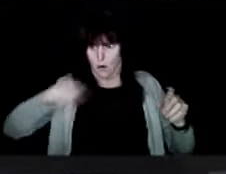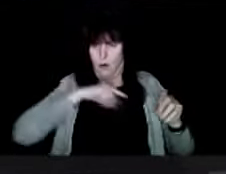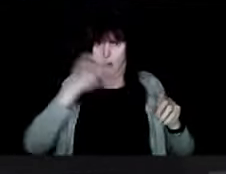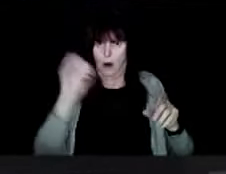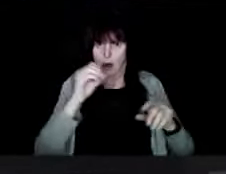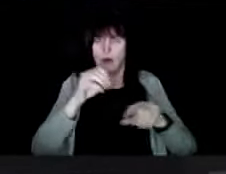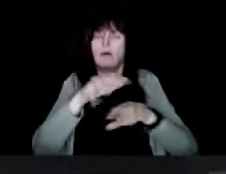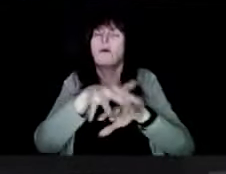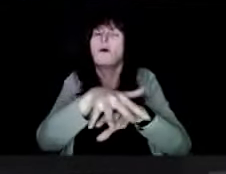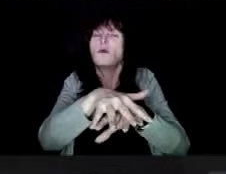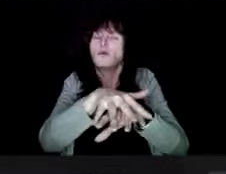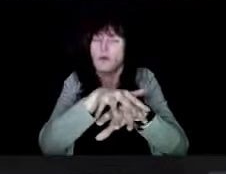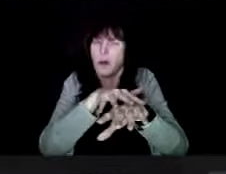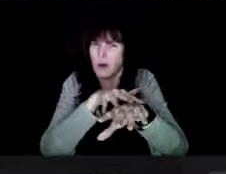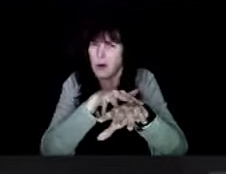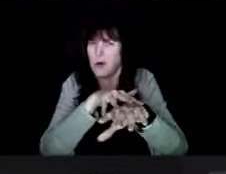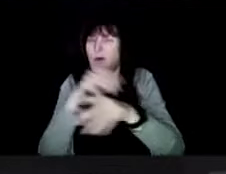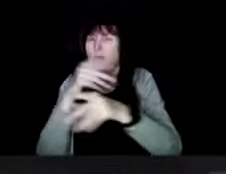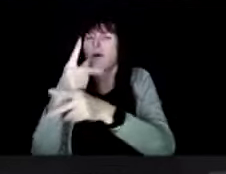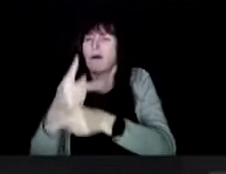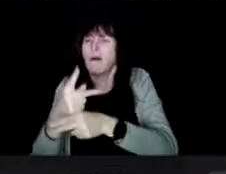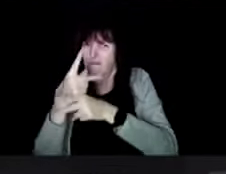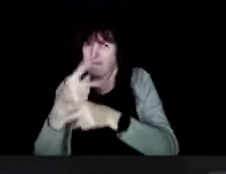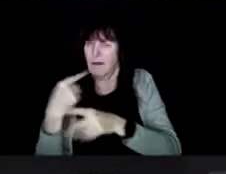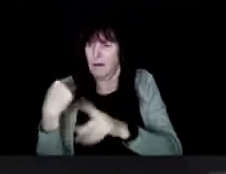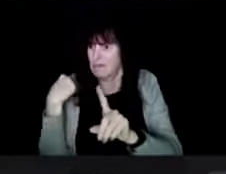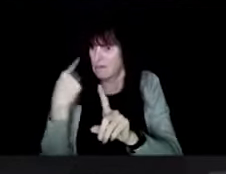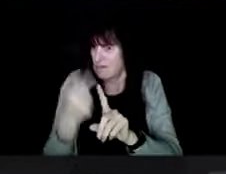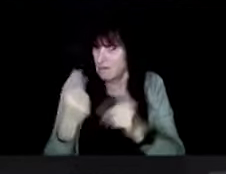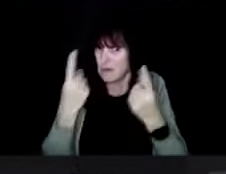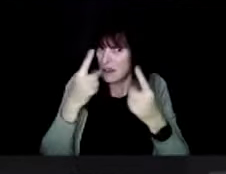another wave of Omicron.